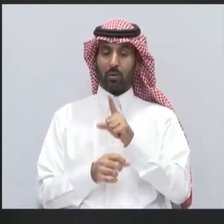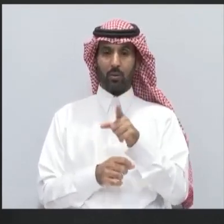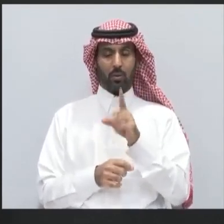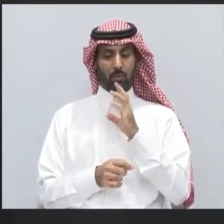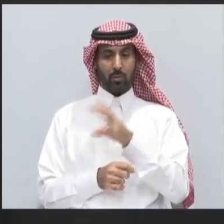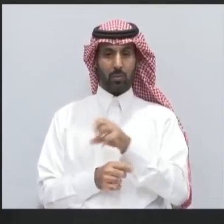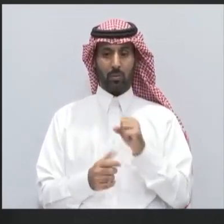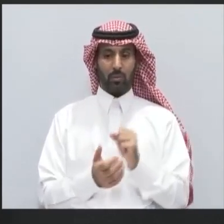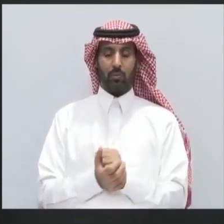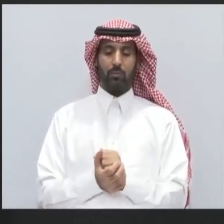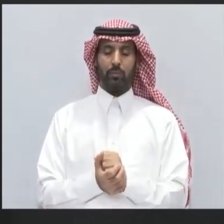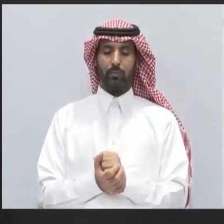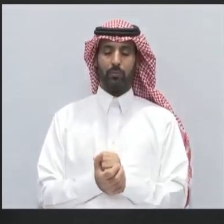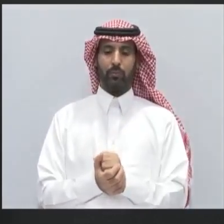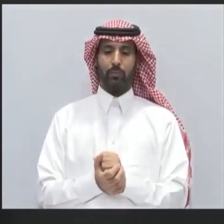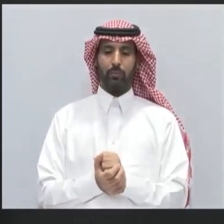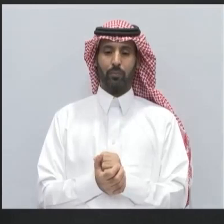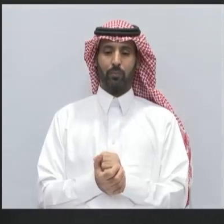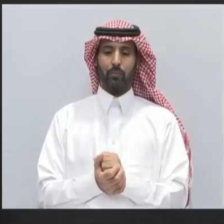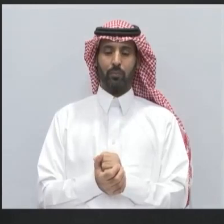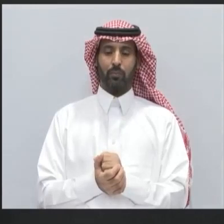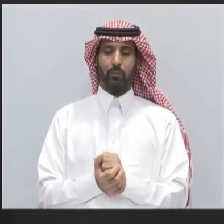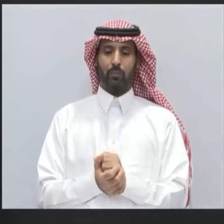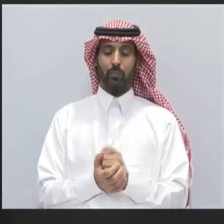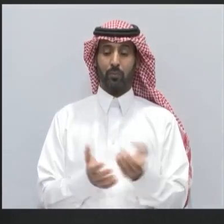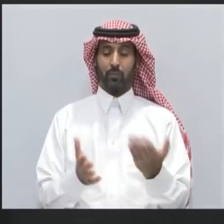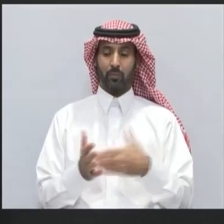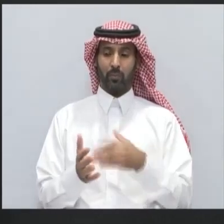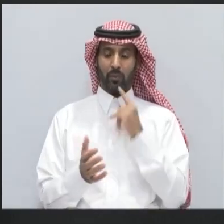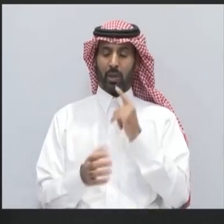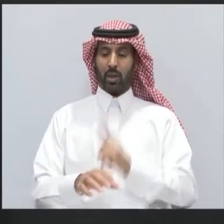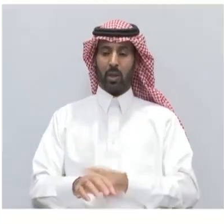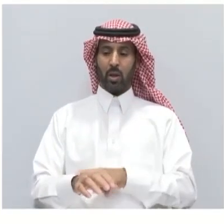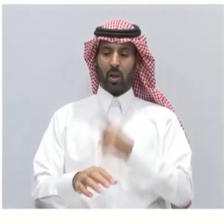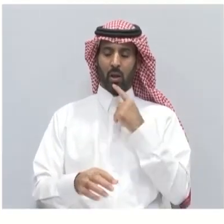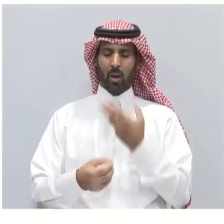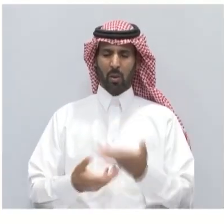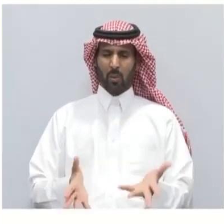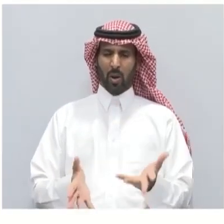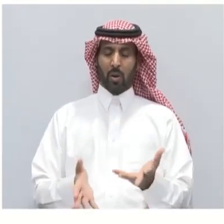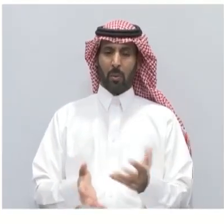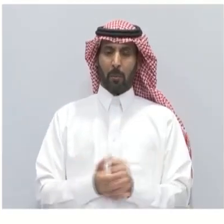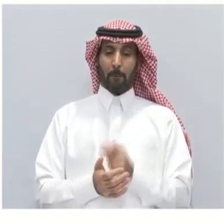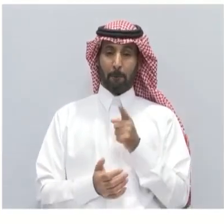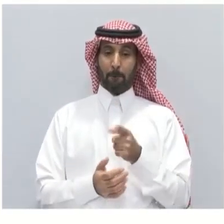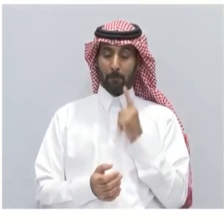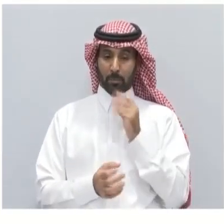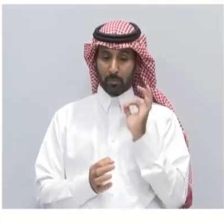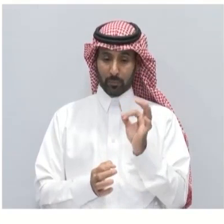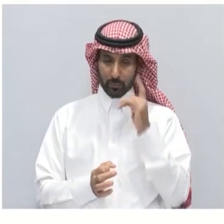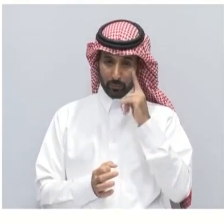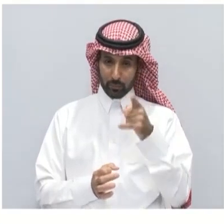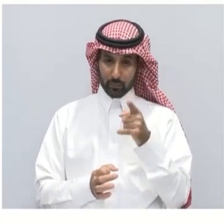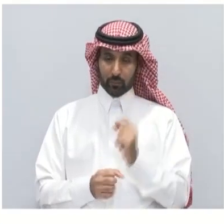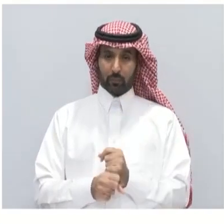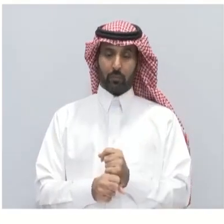information might get stolen. The last one is time waste. You have to manage your time